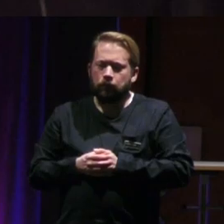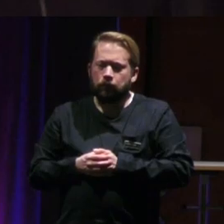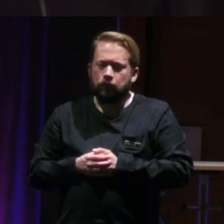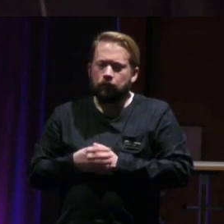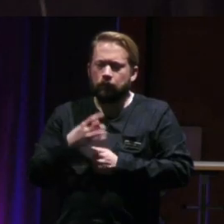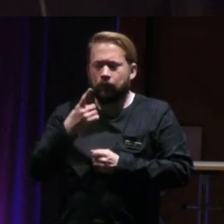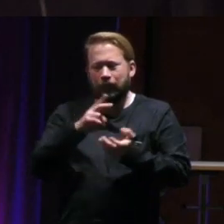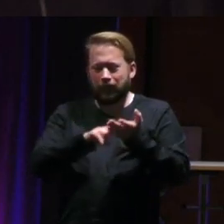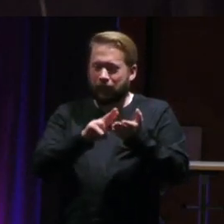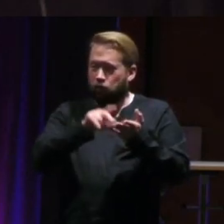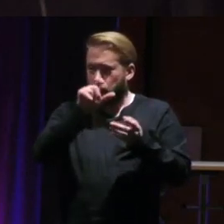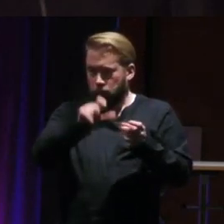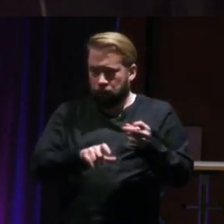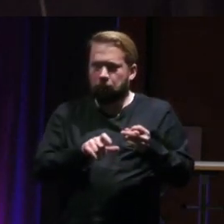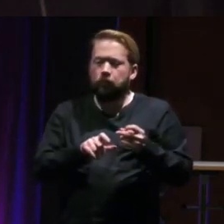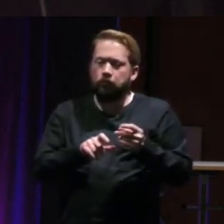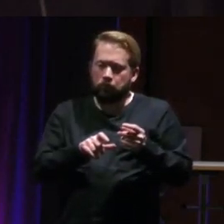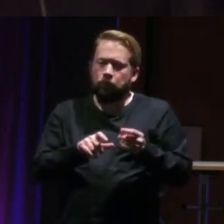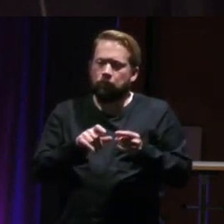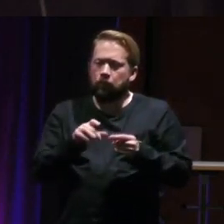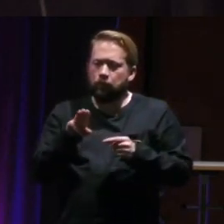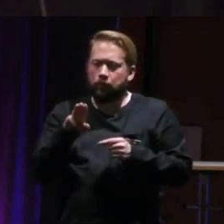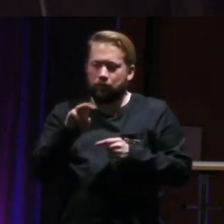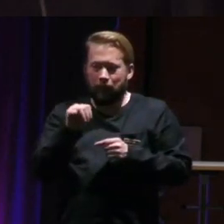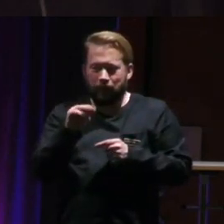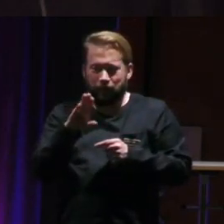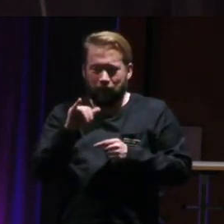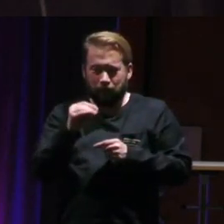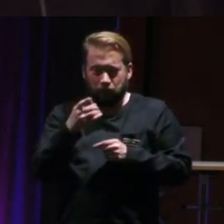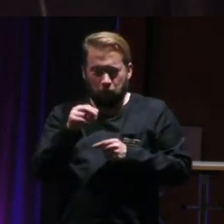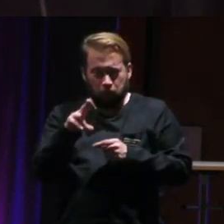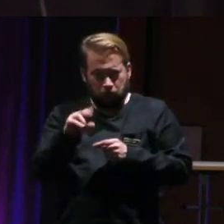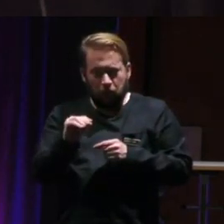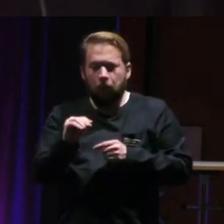was poisoned. You probably seen it on news.